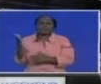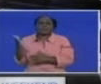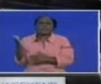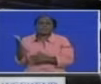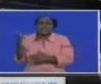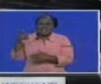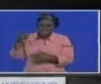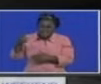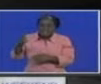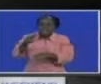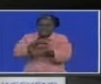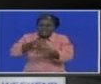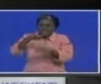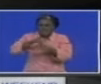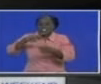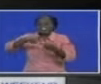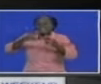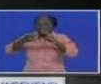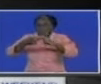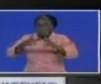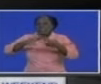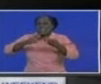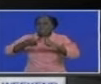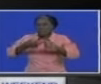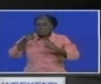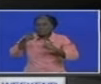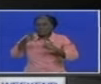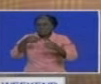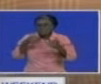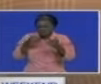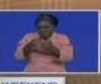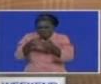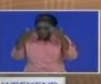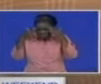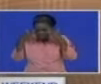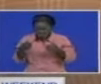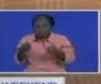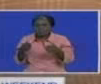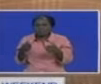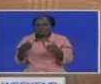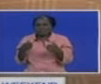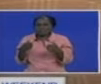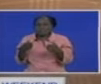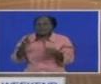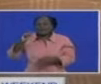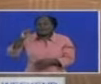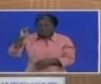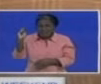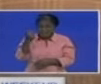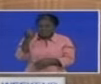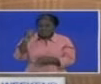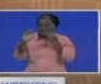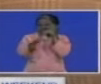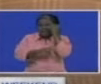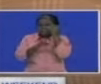the country's international relations are now coming under close scrutiny. A country's foreign policy is